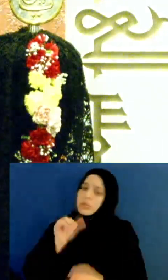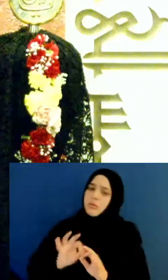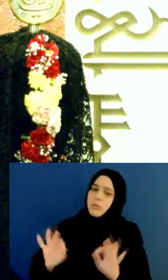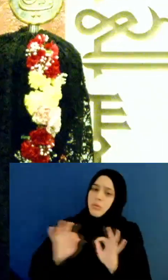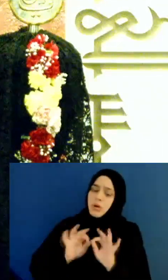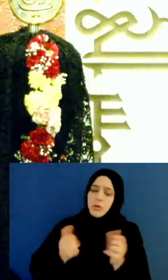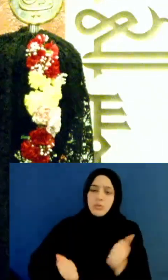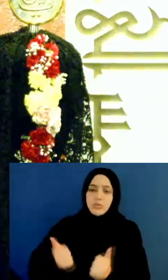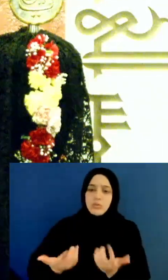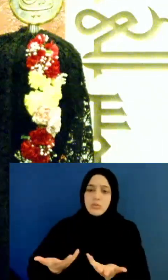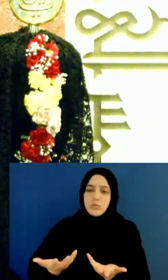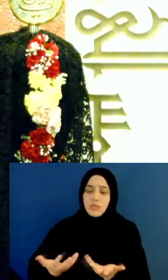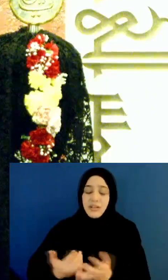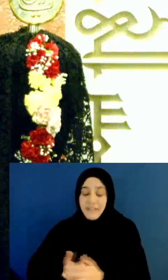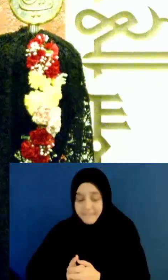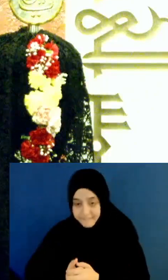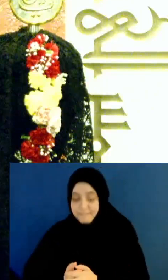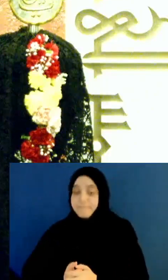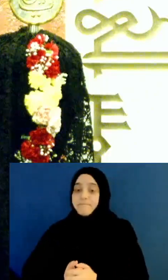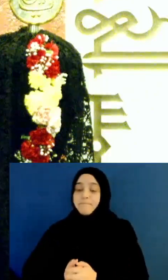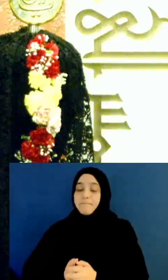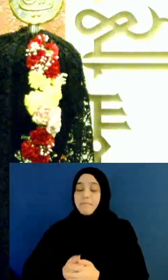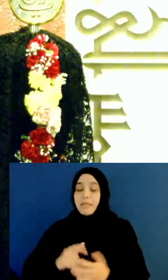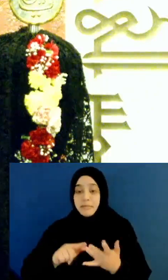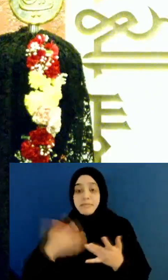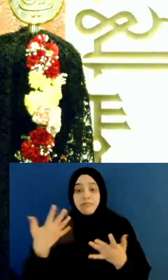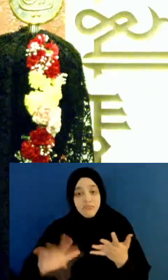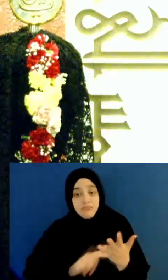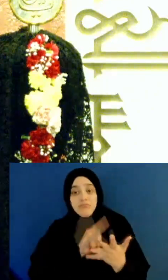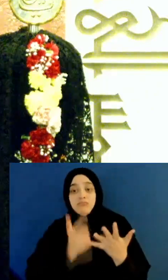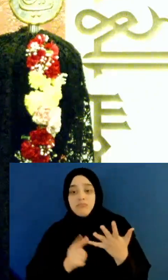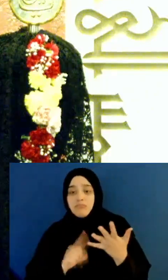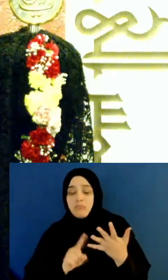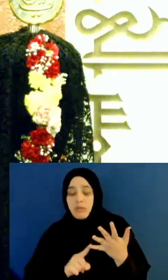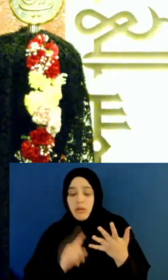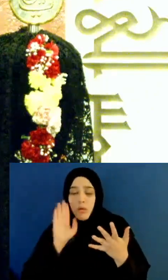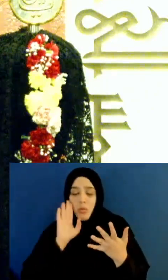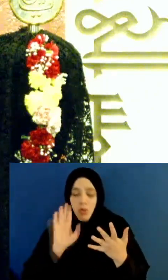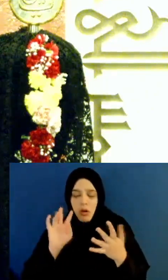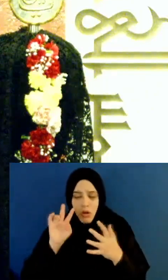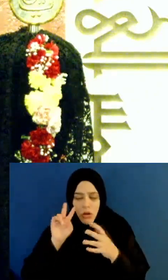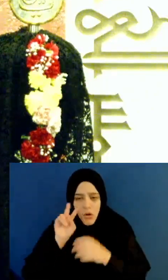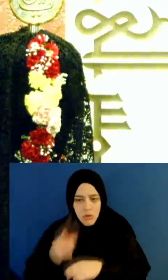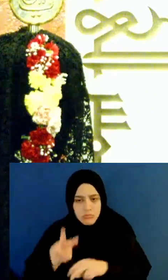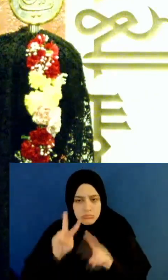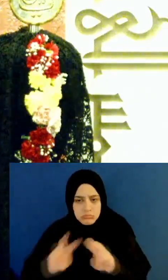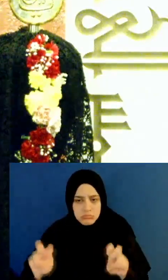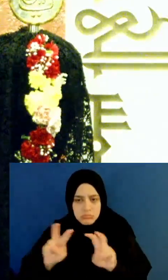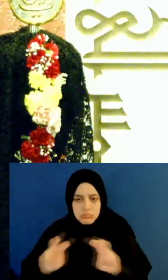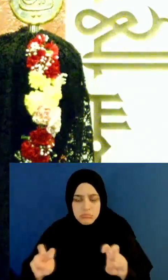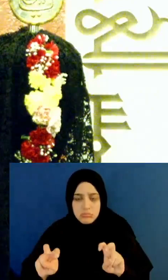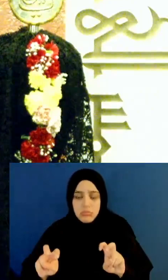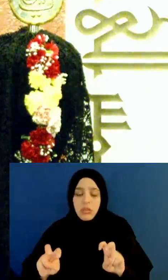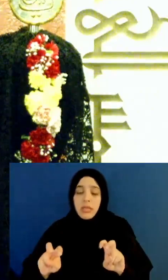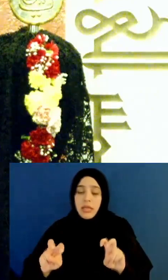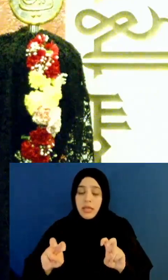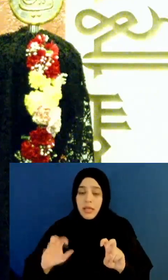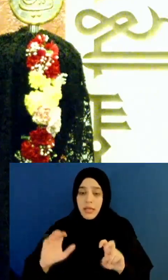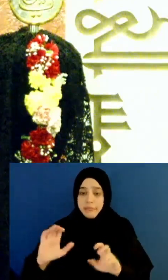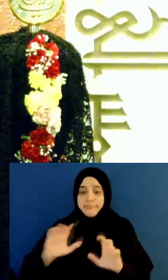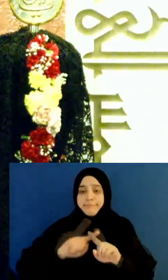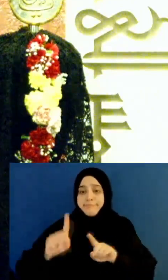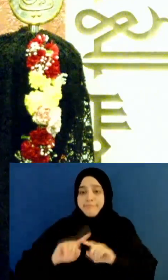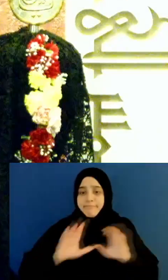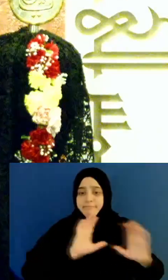we'll look at the clashes between religious identity and